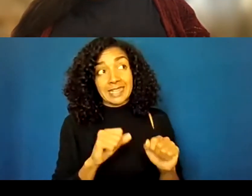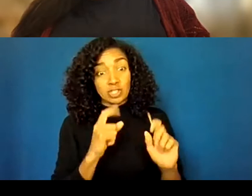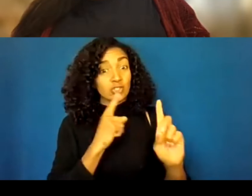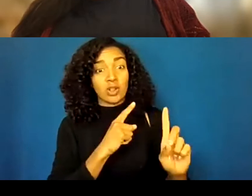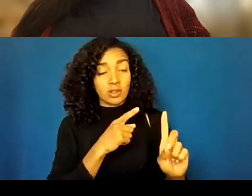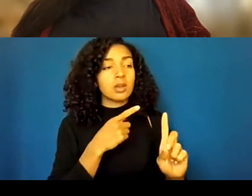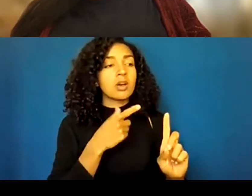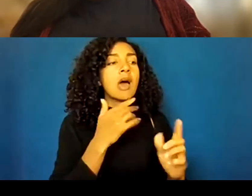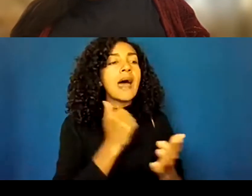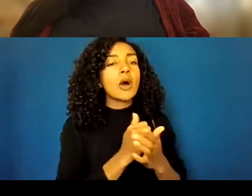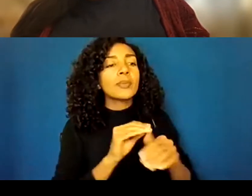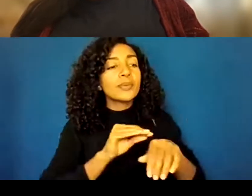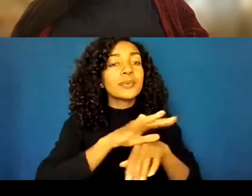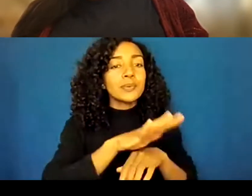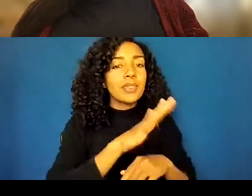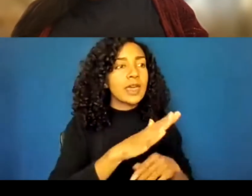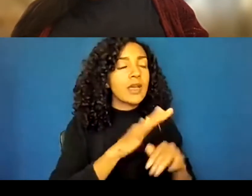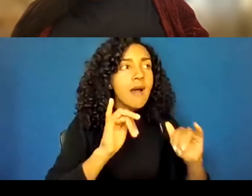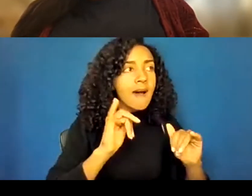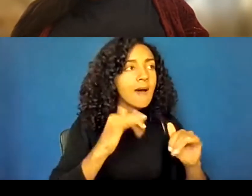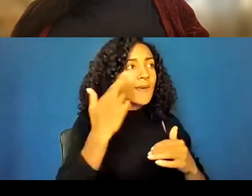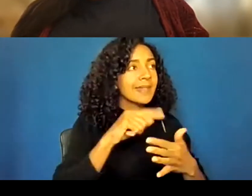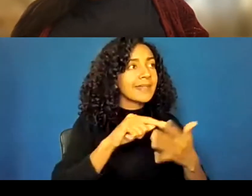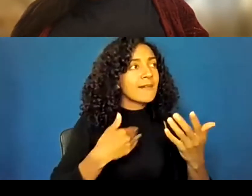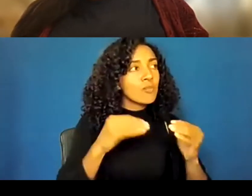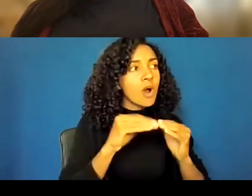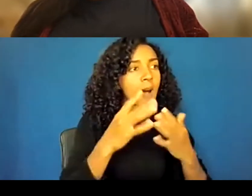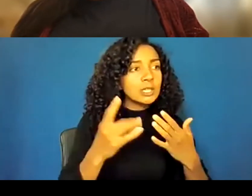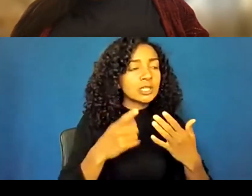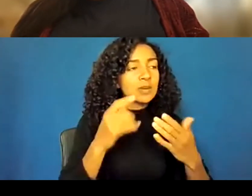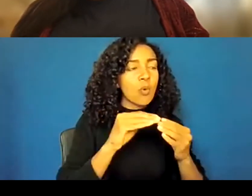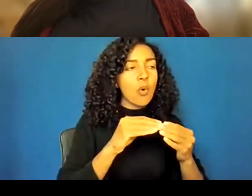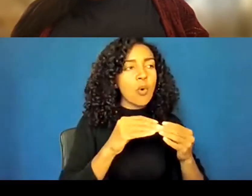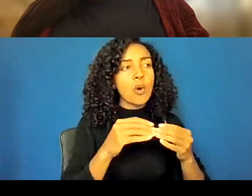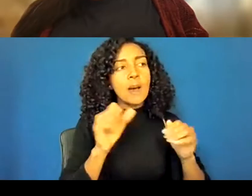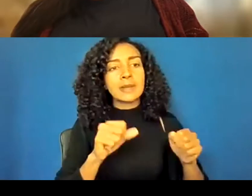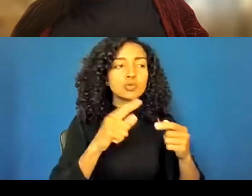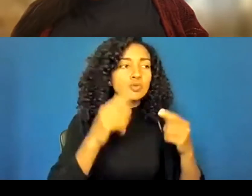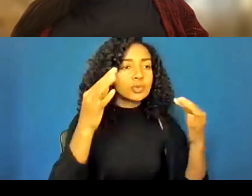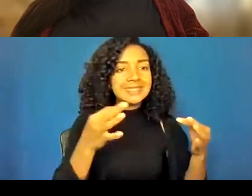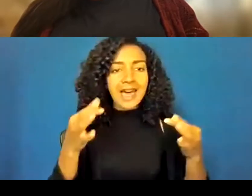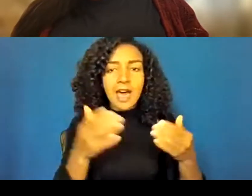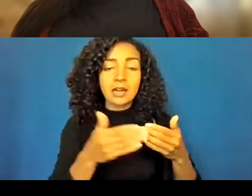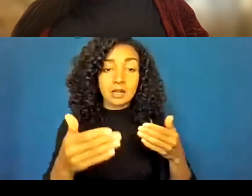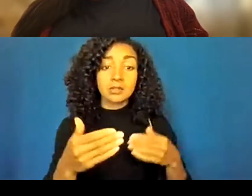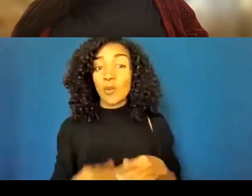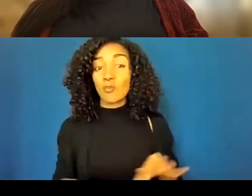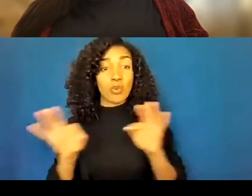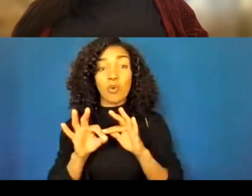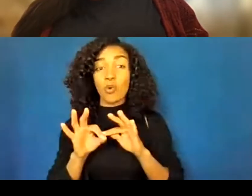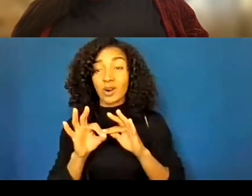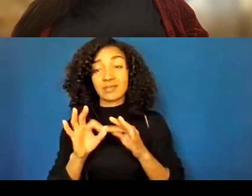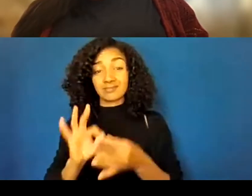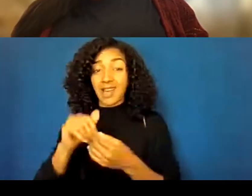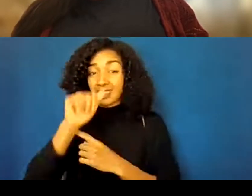speak. And so I think that the important piece in Alaska is that data is very